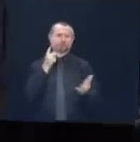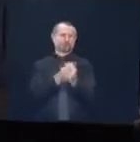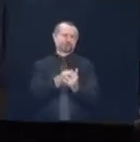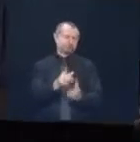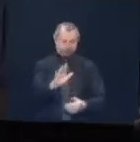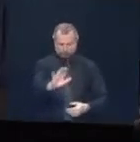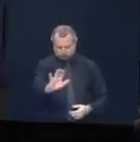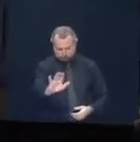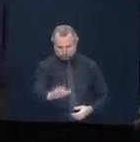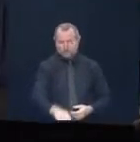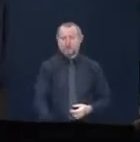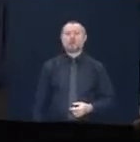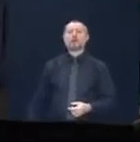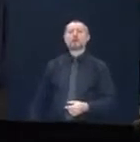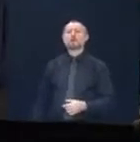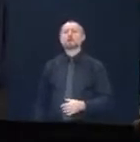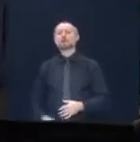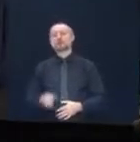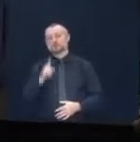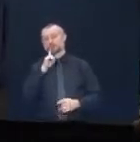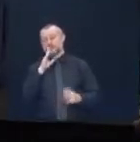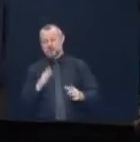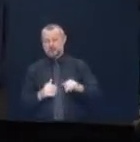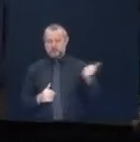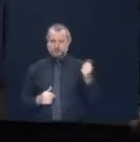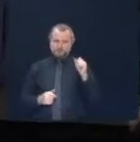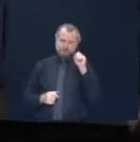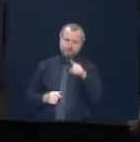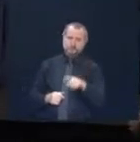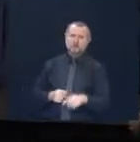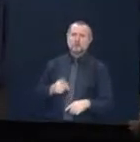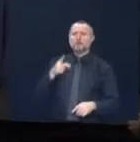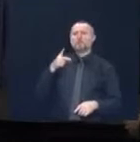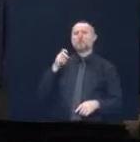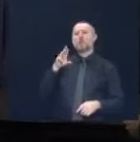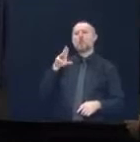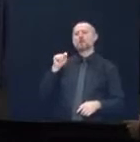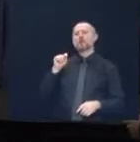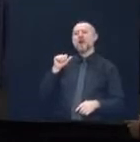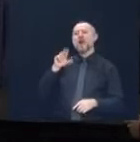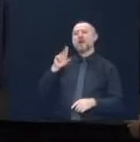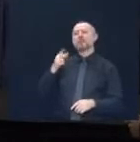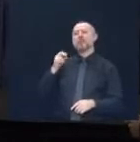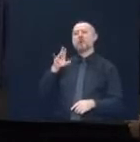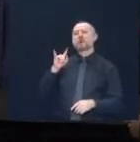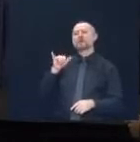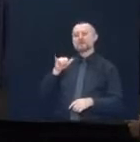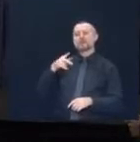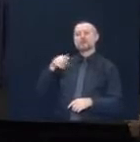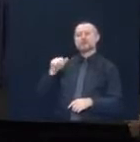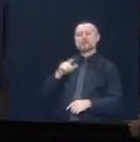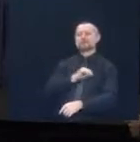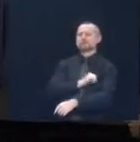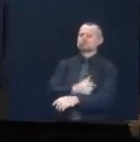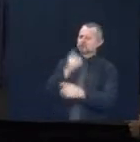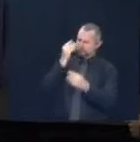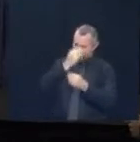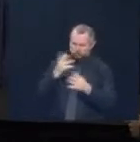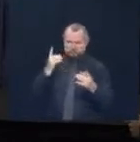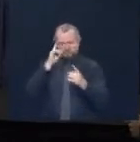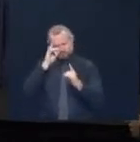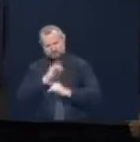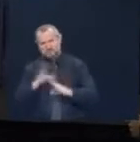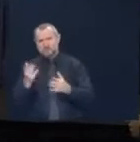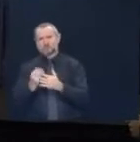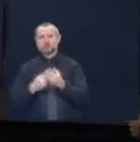I the transportation question uh the uh Court Authority released their uh doomsday uh budget for next